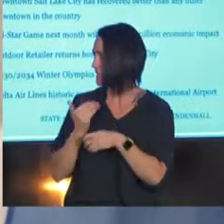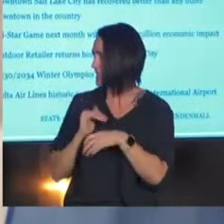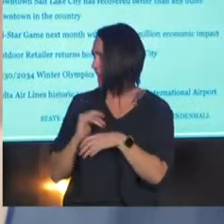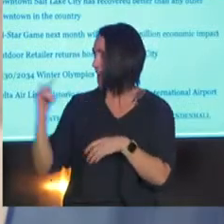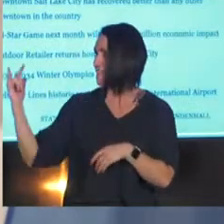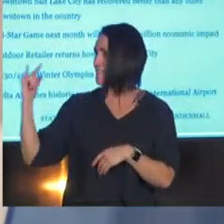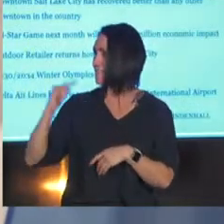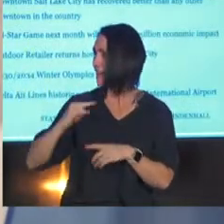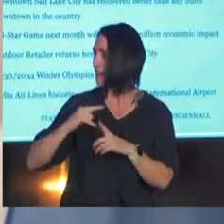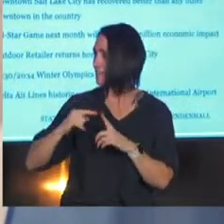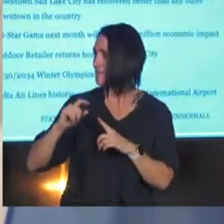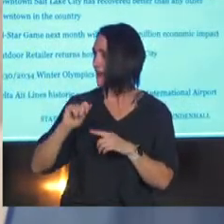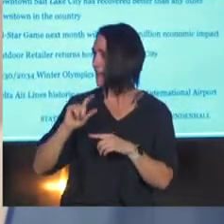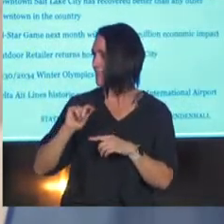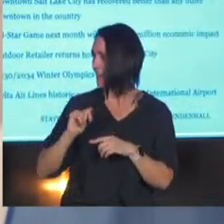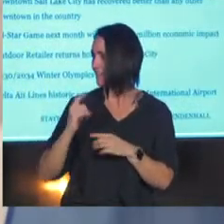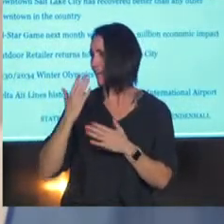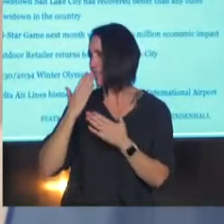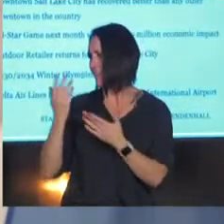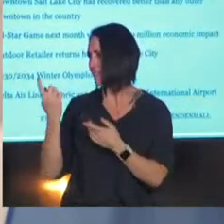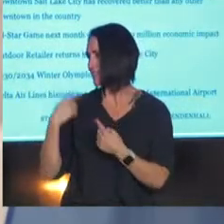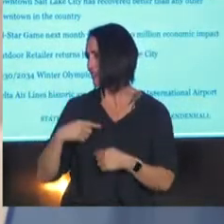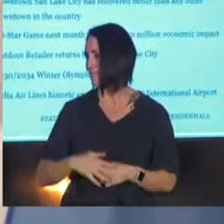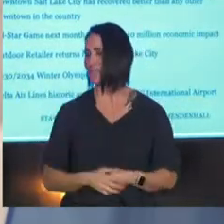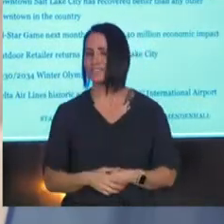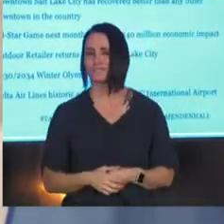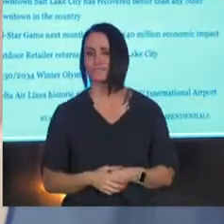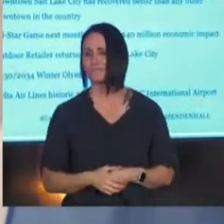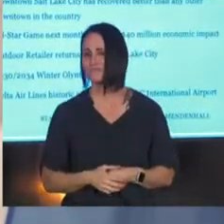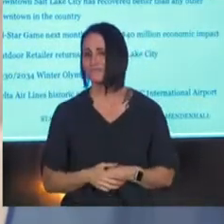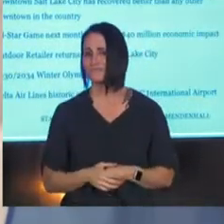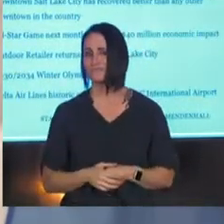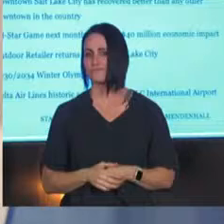all the way in from Atlanta. Thank you for being here.